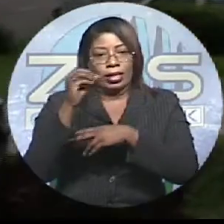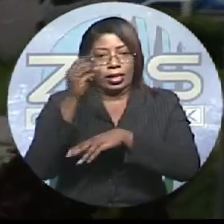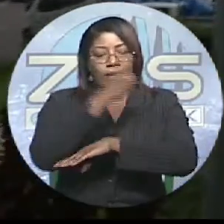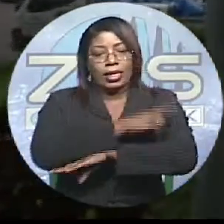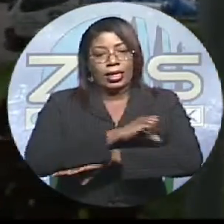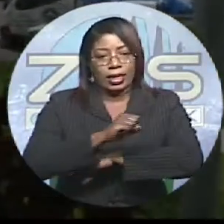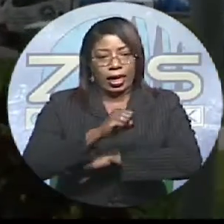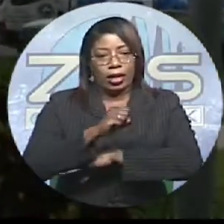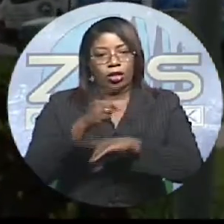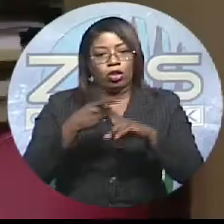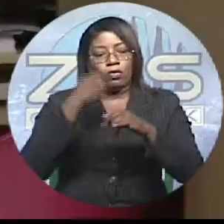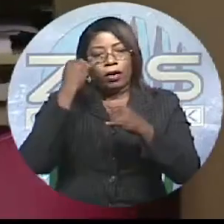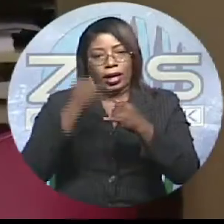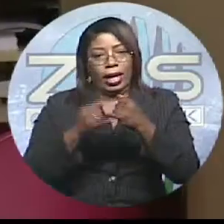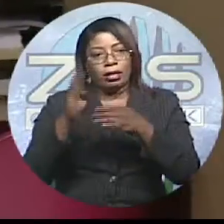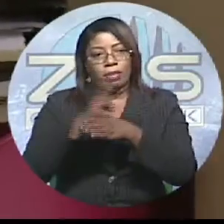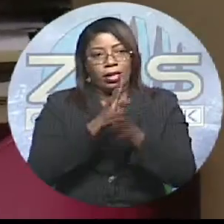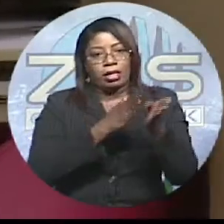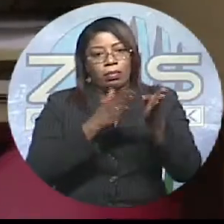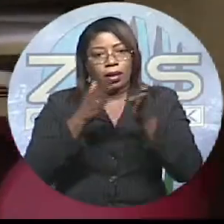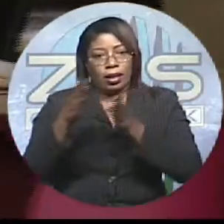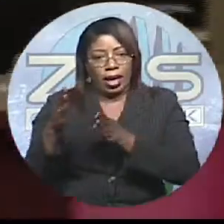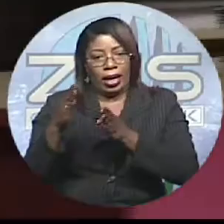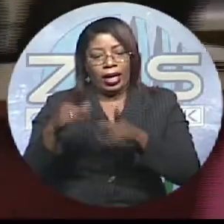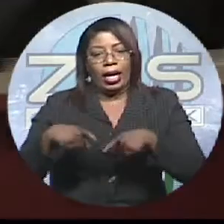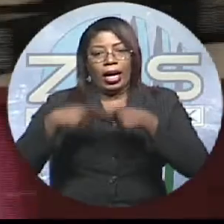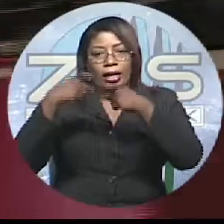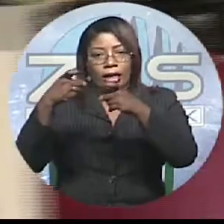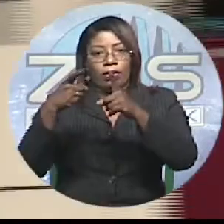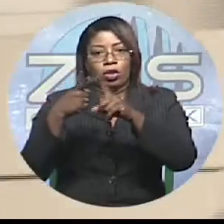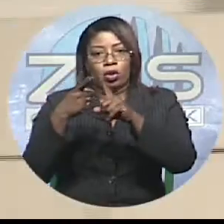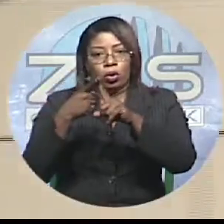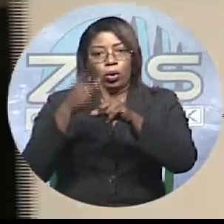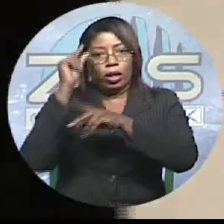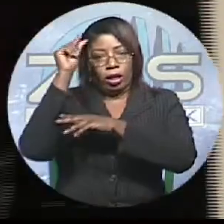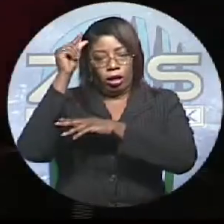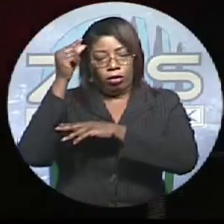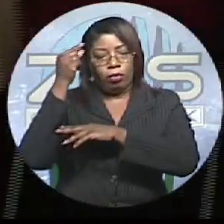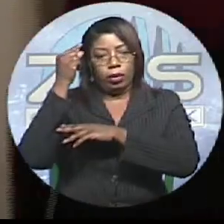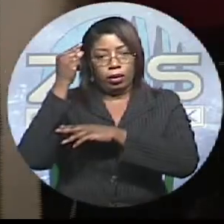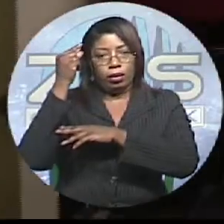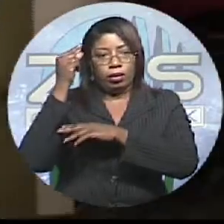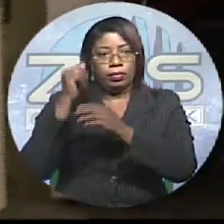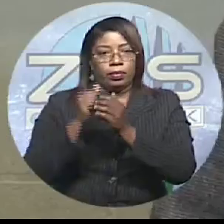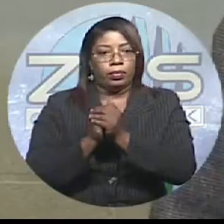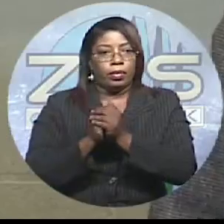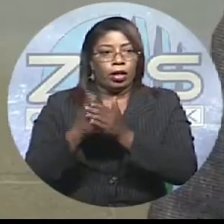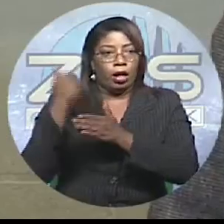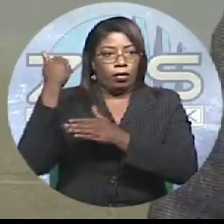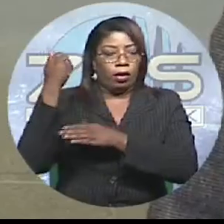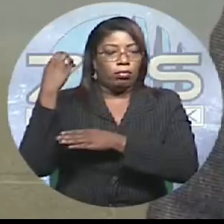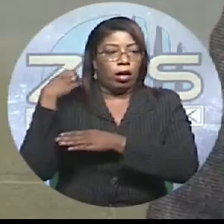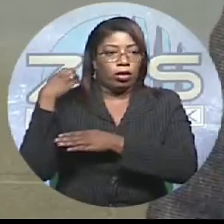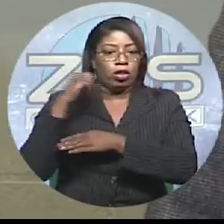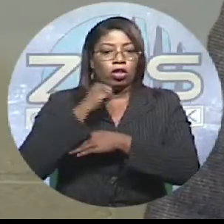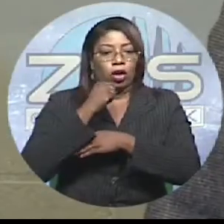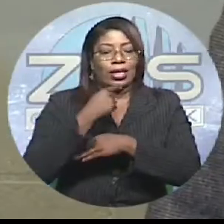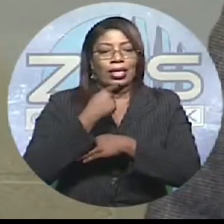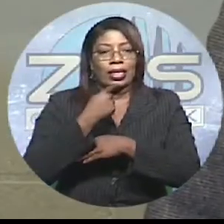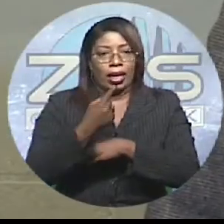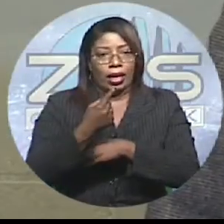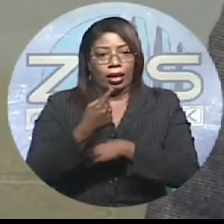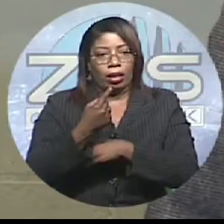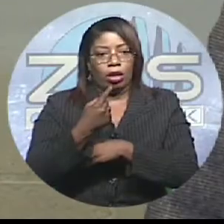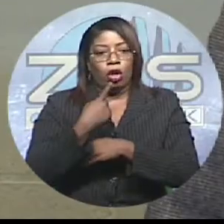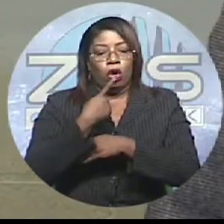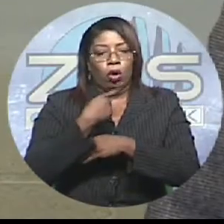days to finalize its business plan and submit it to the government to oversee management of BEC. The general manager was also unable to say